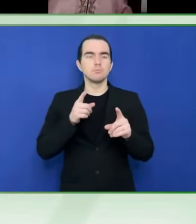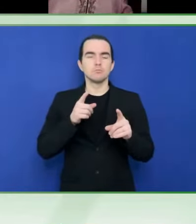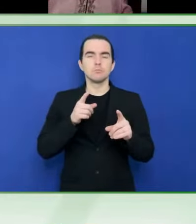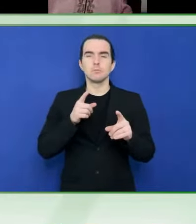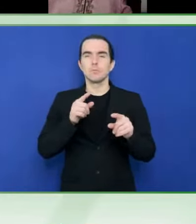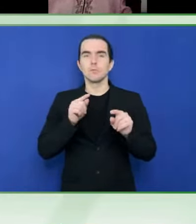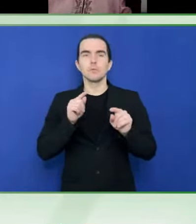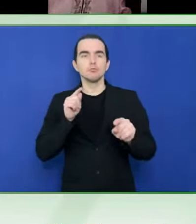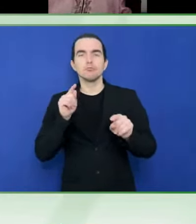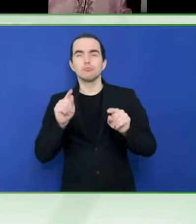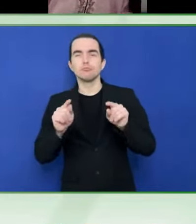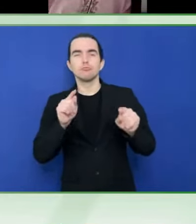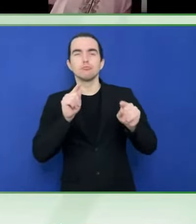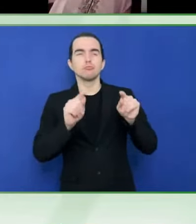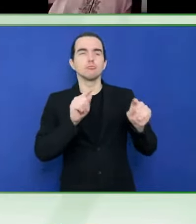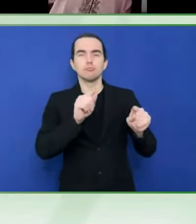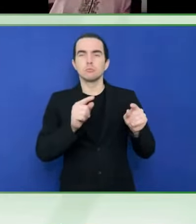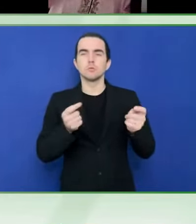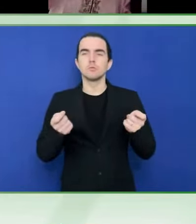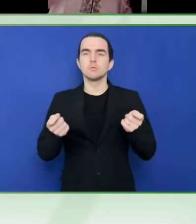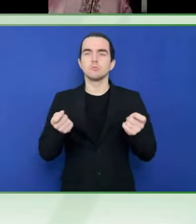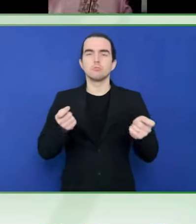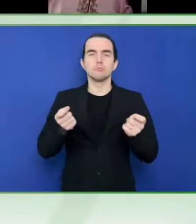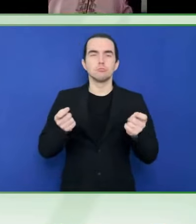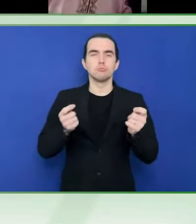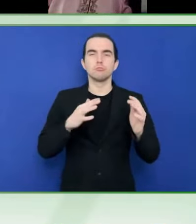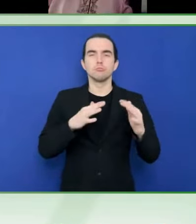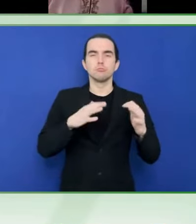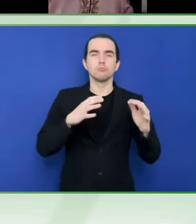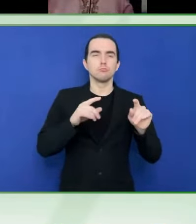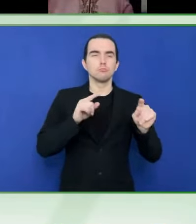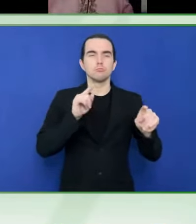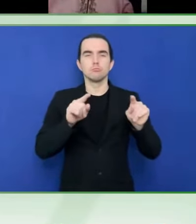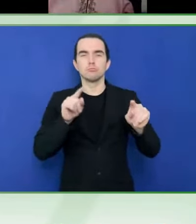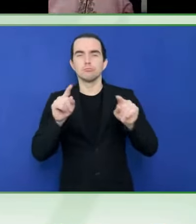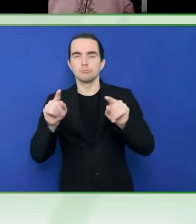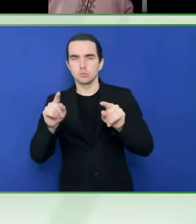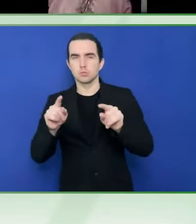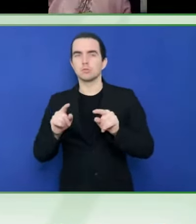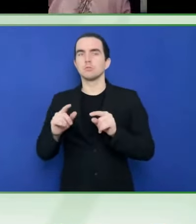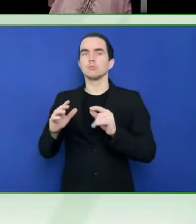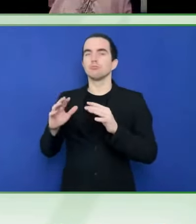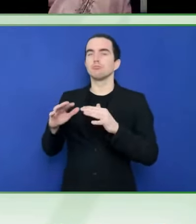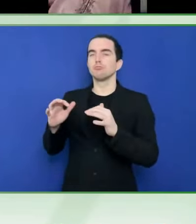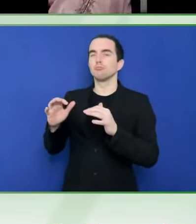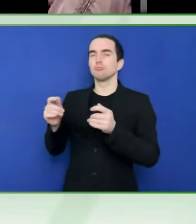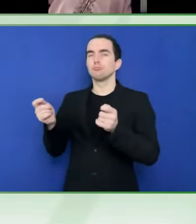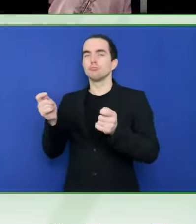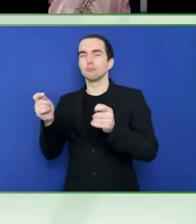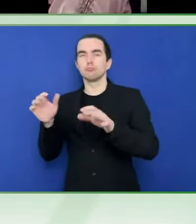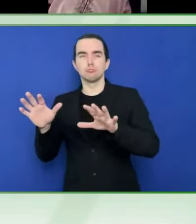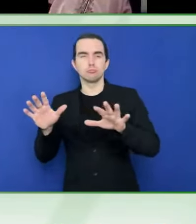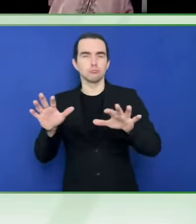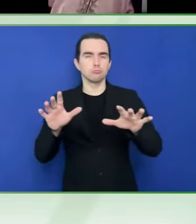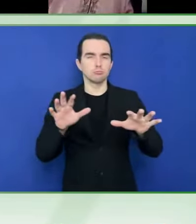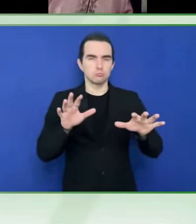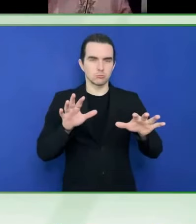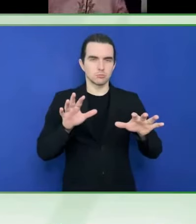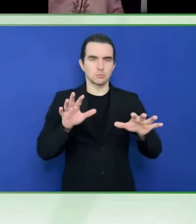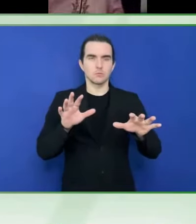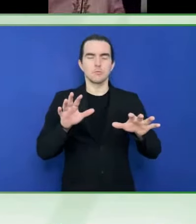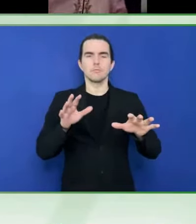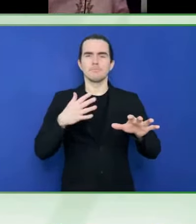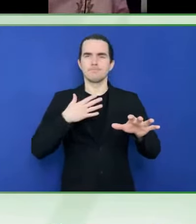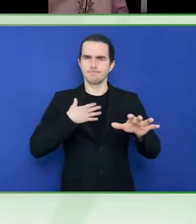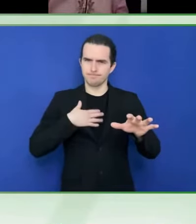of work by the local government of India on accessibility. Next slide,